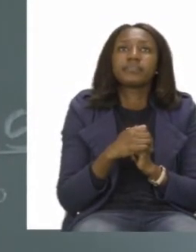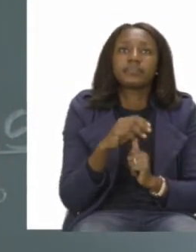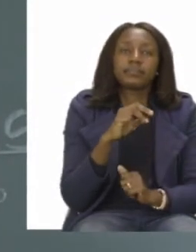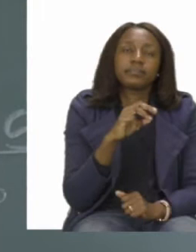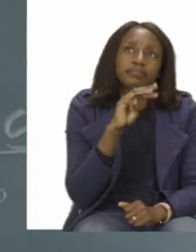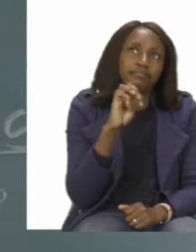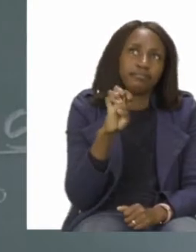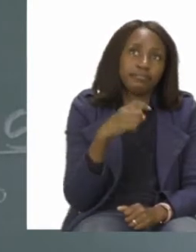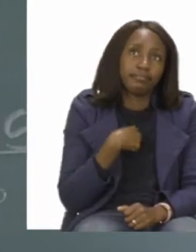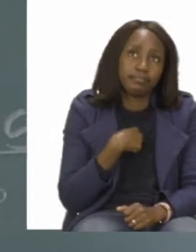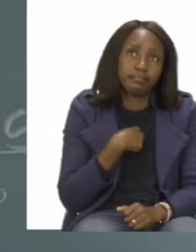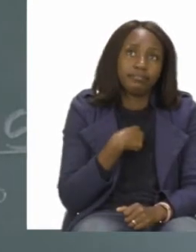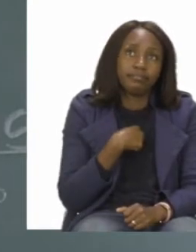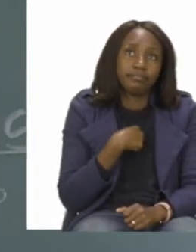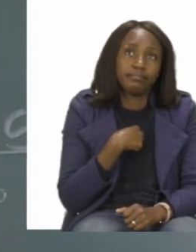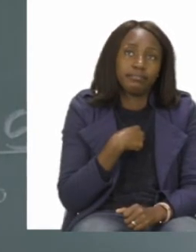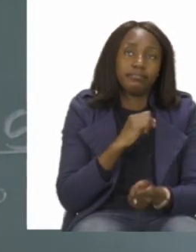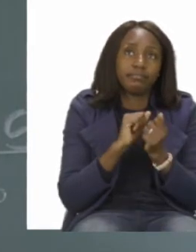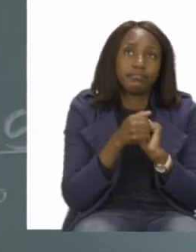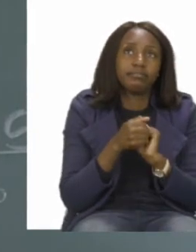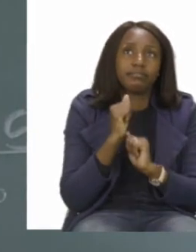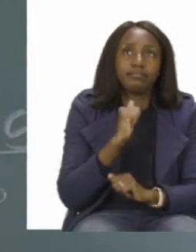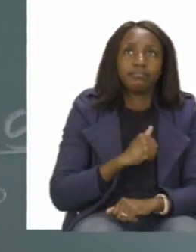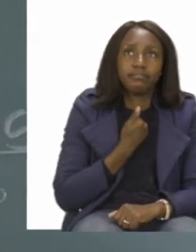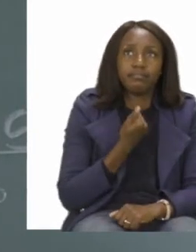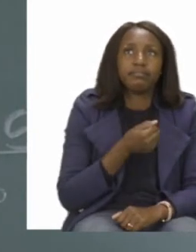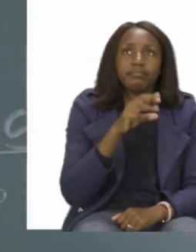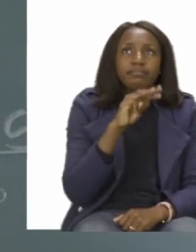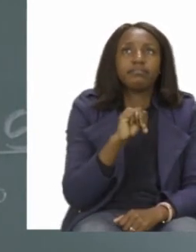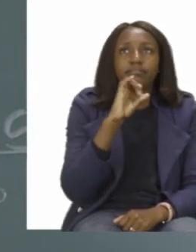me, we said, changes to